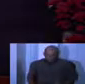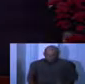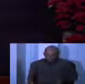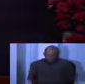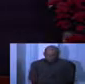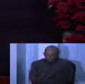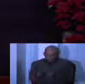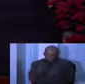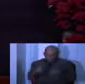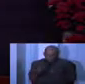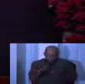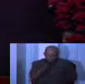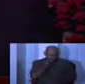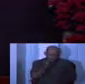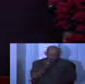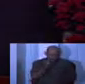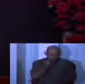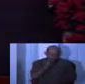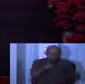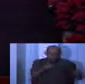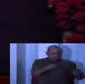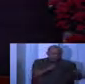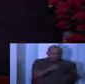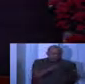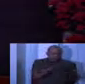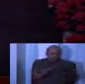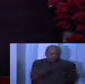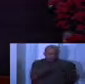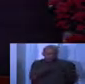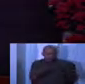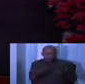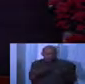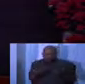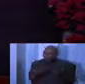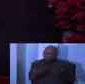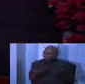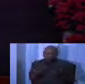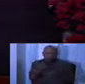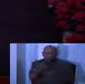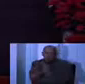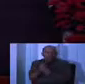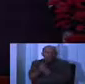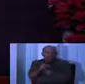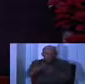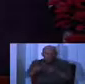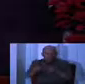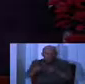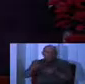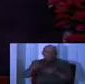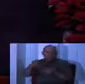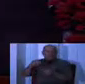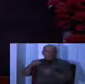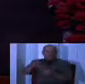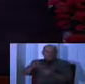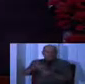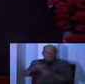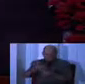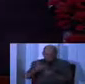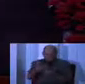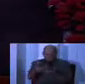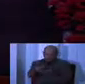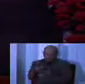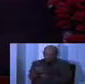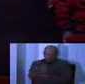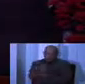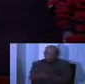we had from the latest Starbucks or from the latest coffee bean and tea leaf or wherever else you might purchase your coffee in the